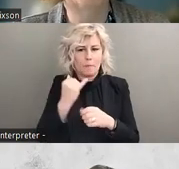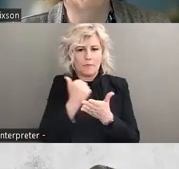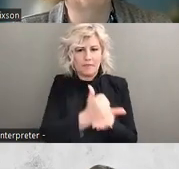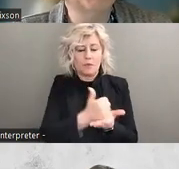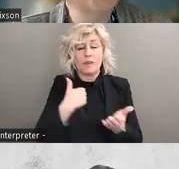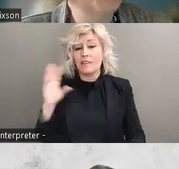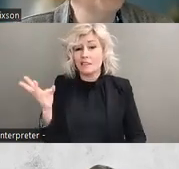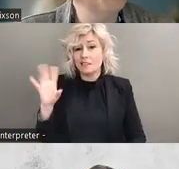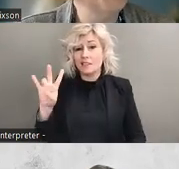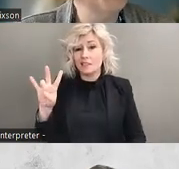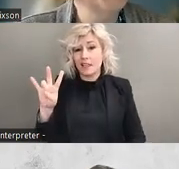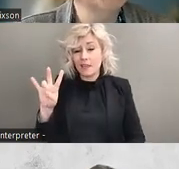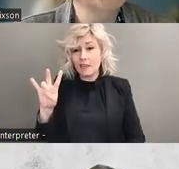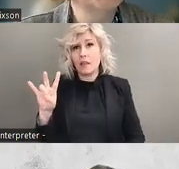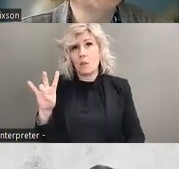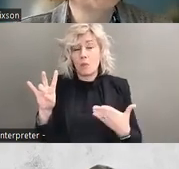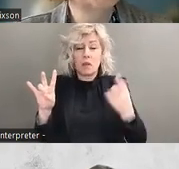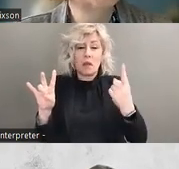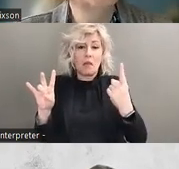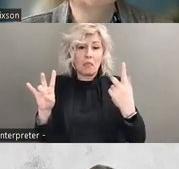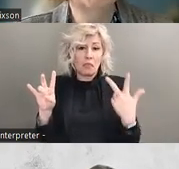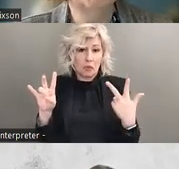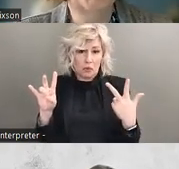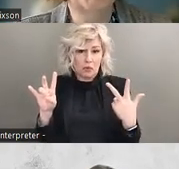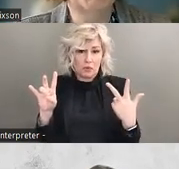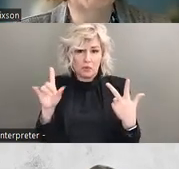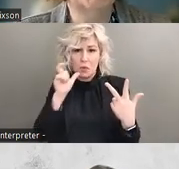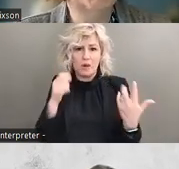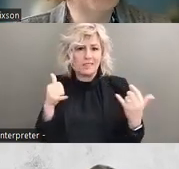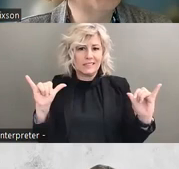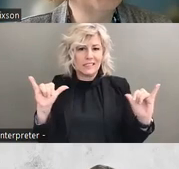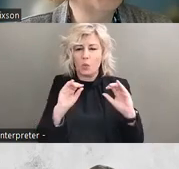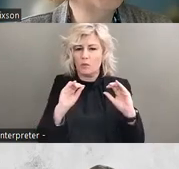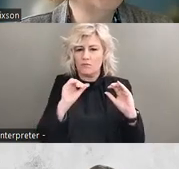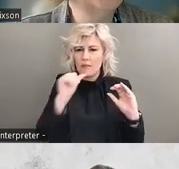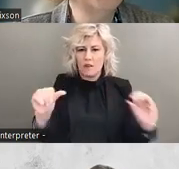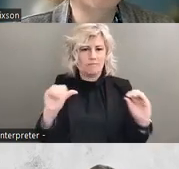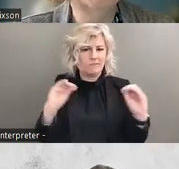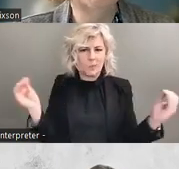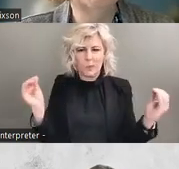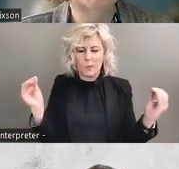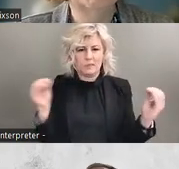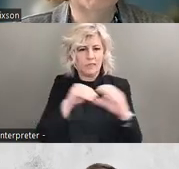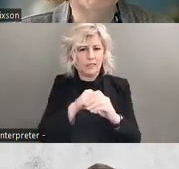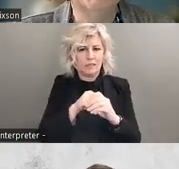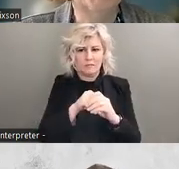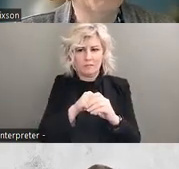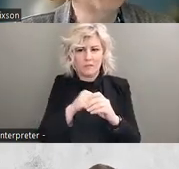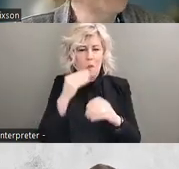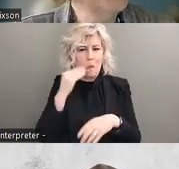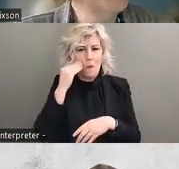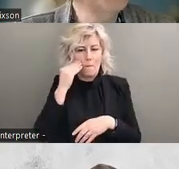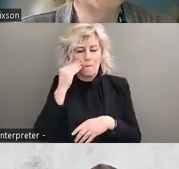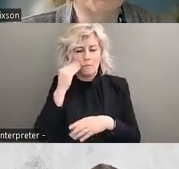and we probably had about a third who still are without adequate in-home intervention services. And then